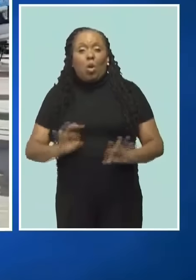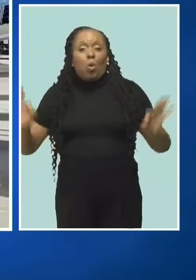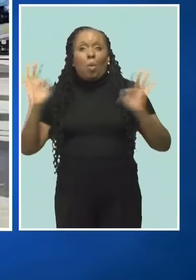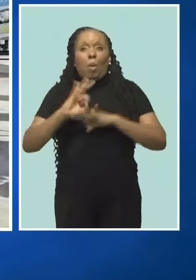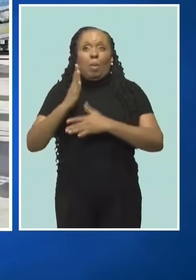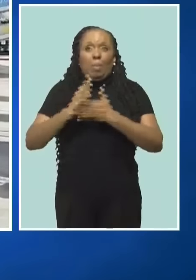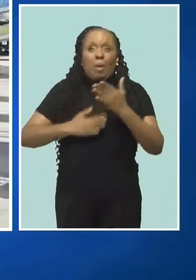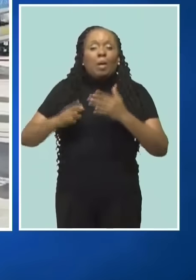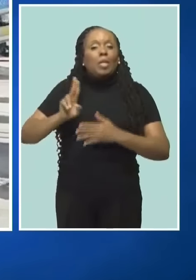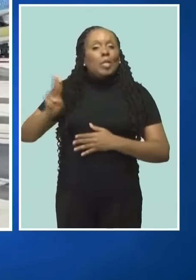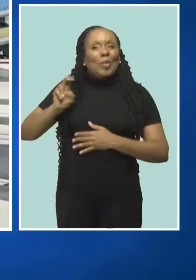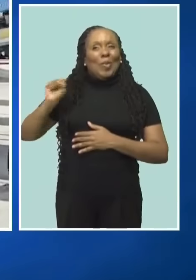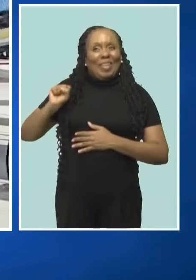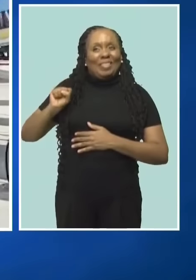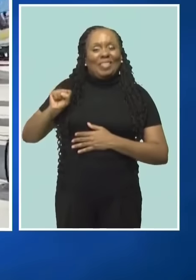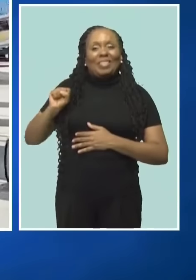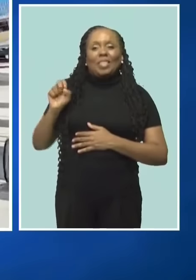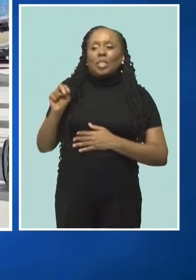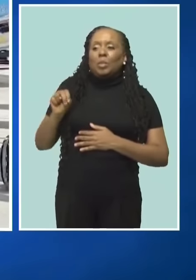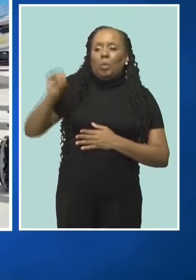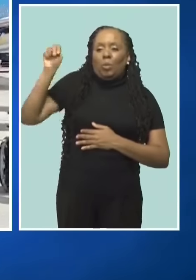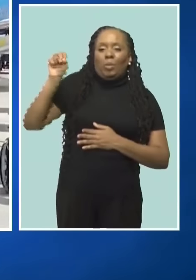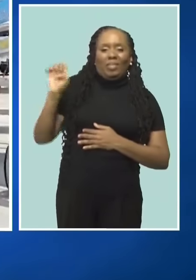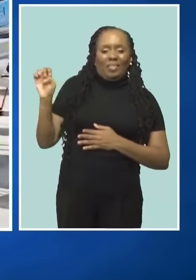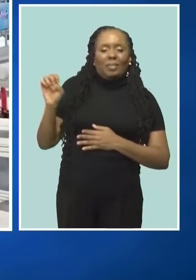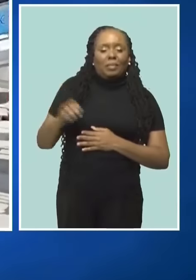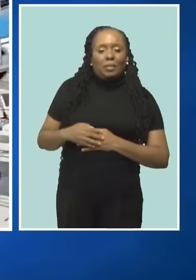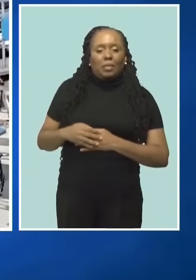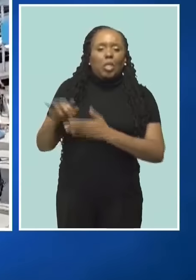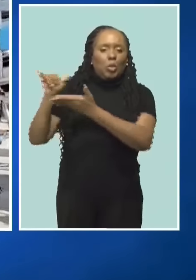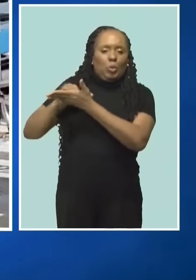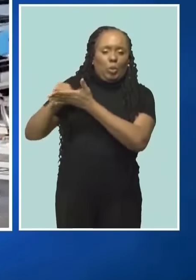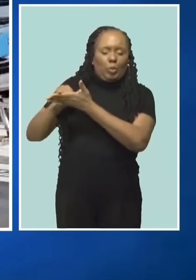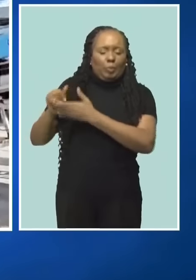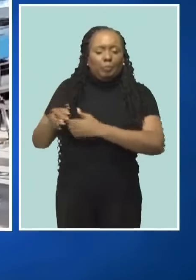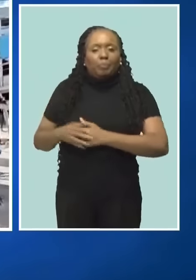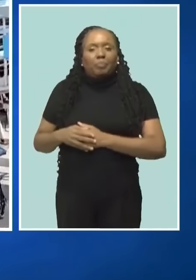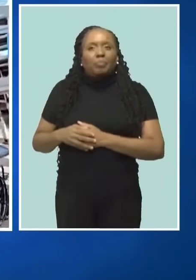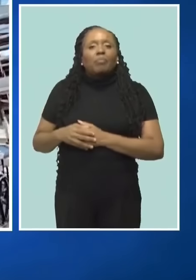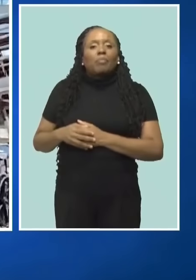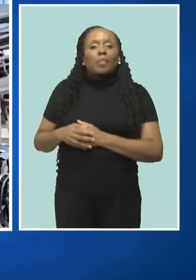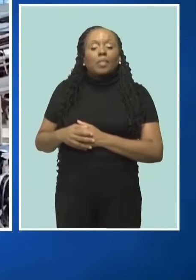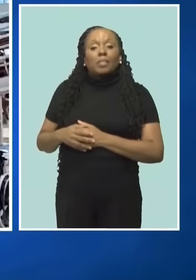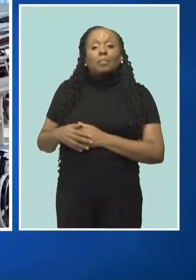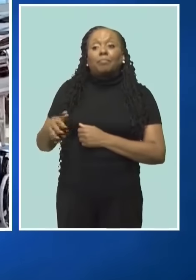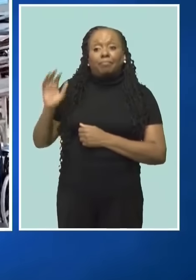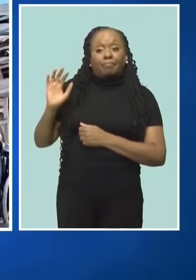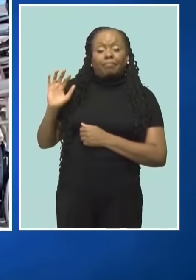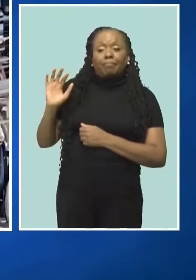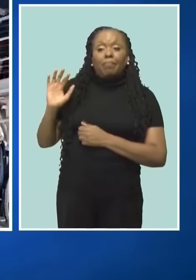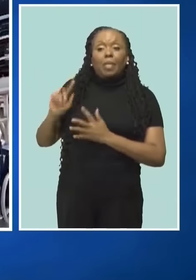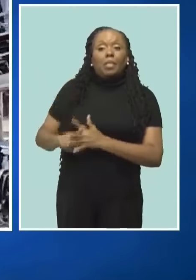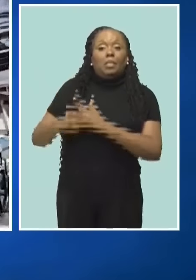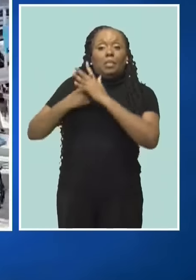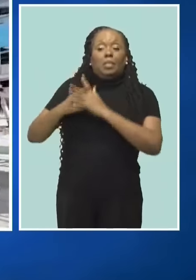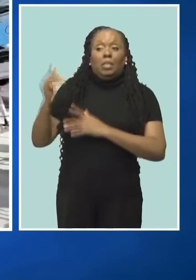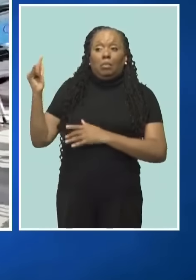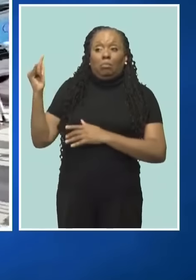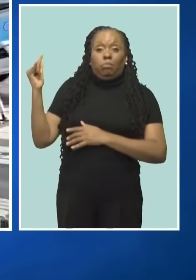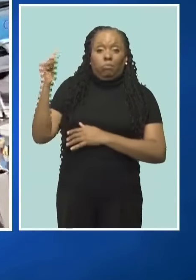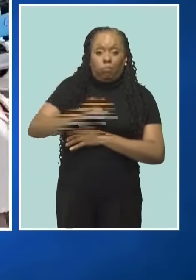part of the USA, the Northeastern Corridor. He says the re-establishment of this service will not only